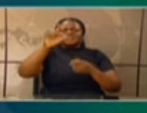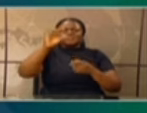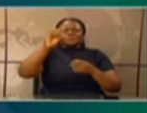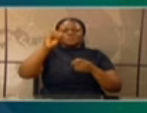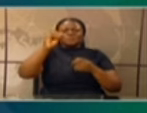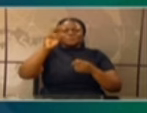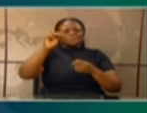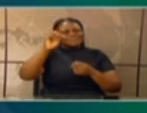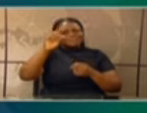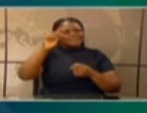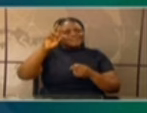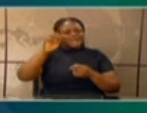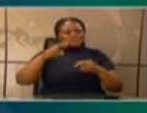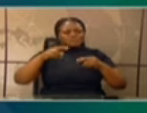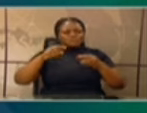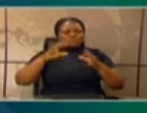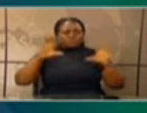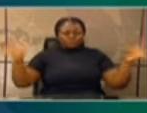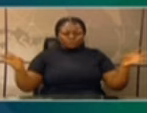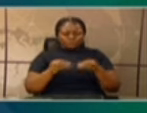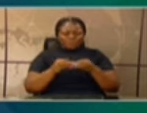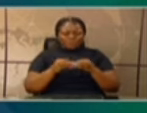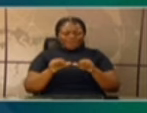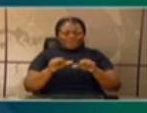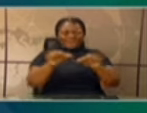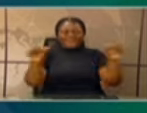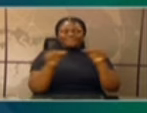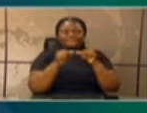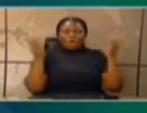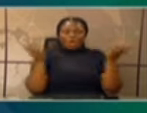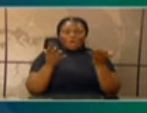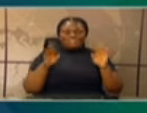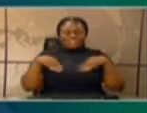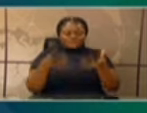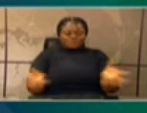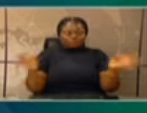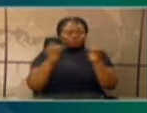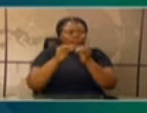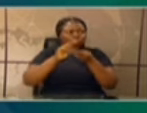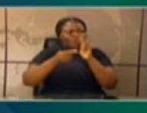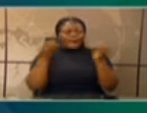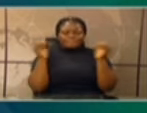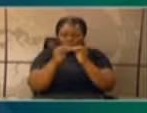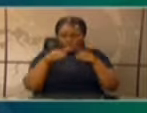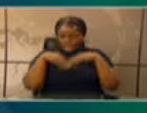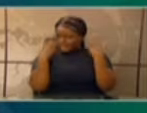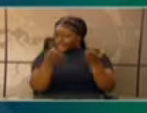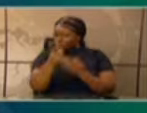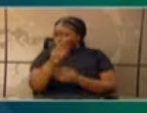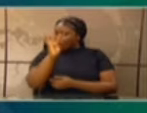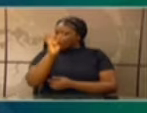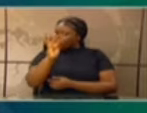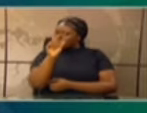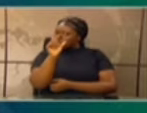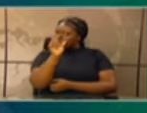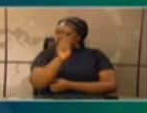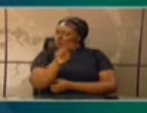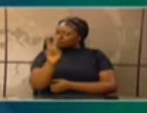UK total area? And only remember another figure 422, no, and